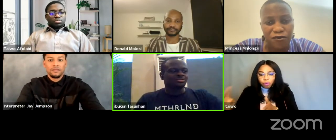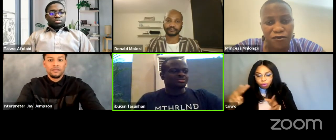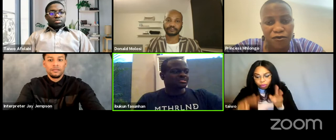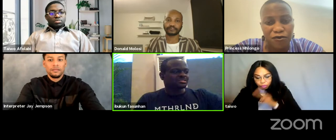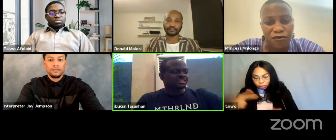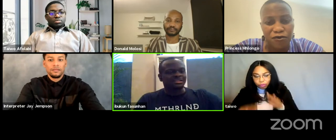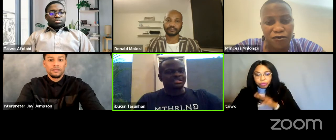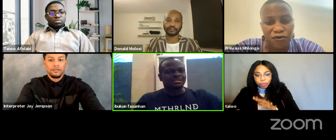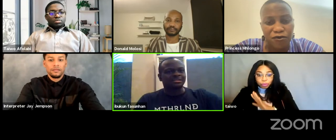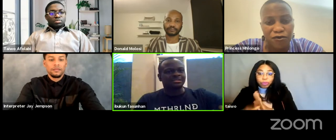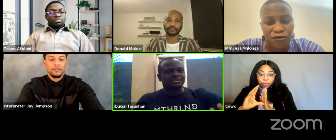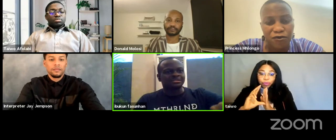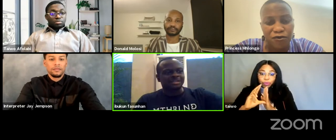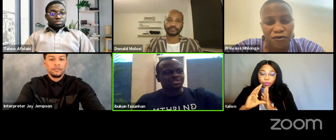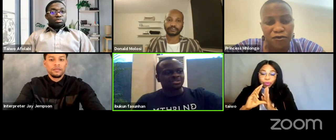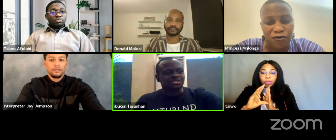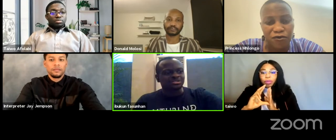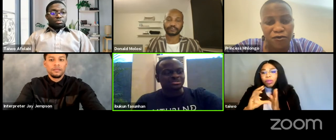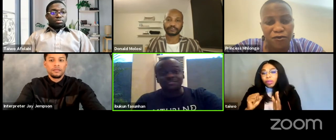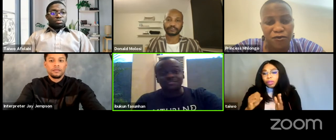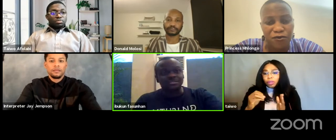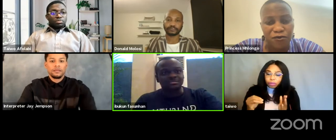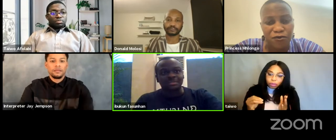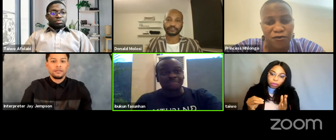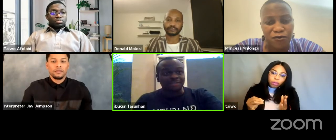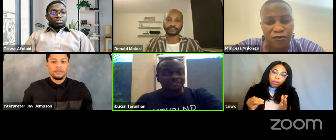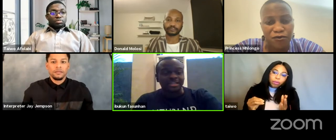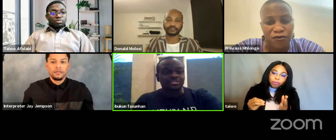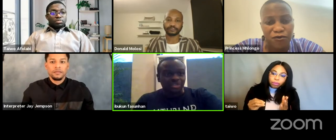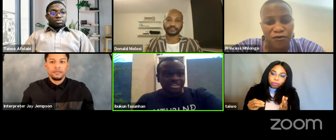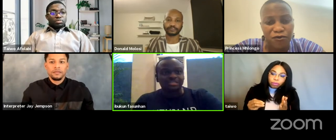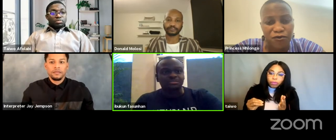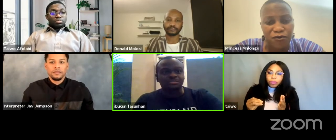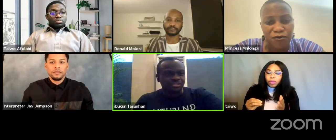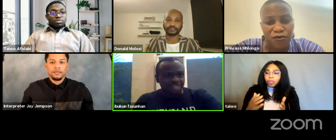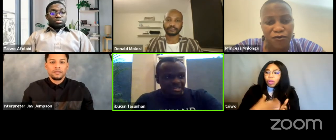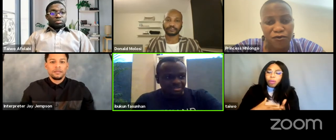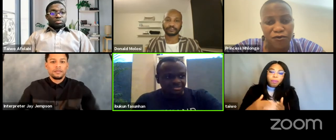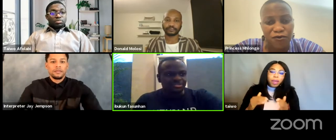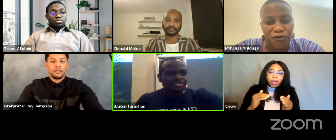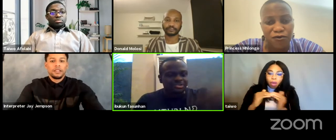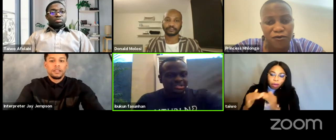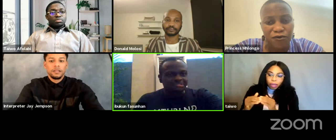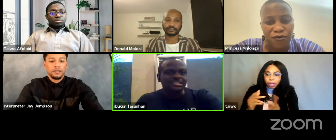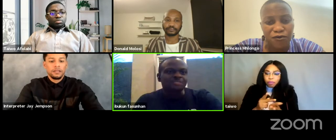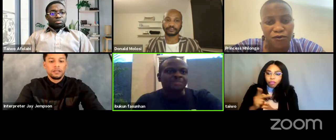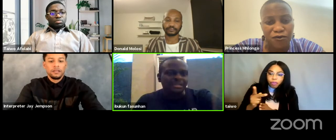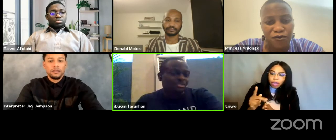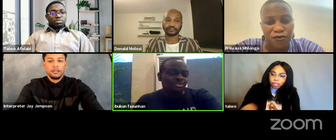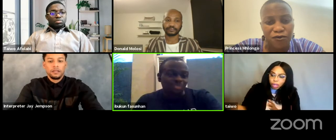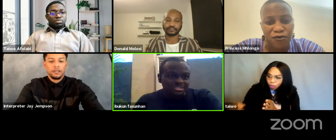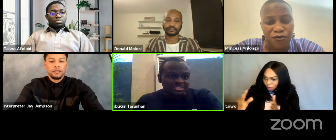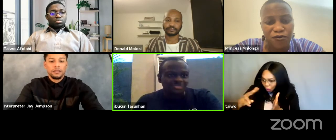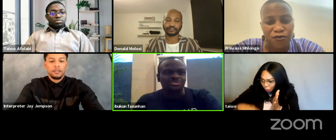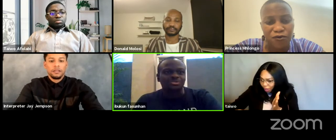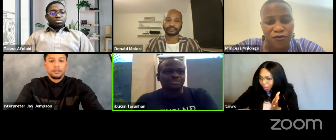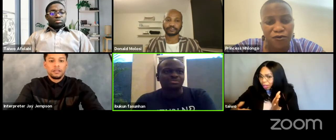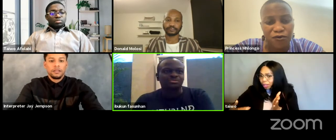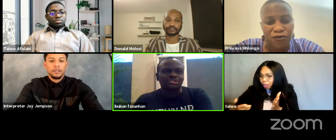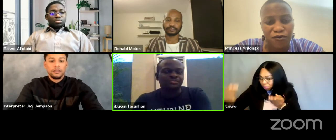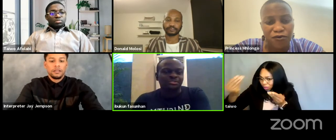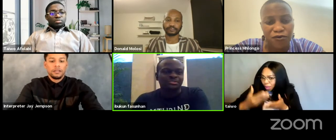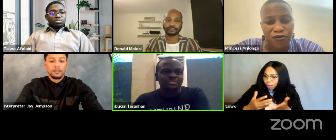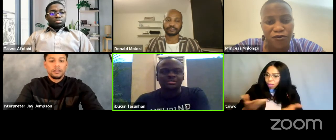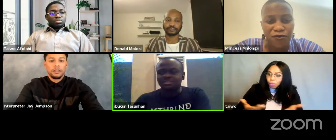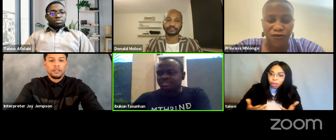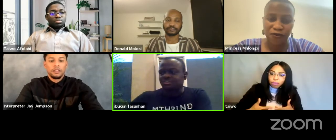So. I submitted to different my friends, colleagues, professionals. Okay, read this play, let me know what it is. So some people